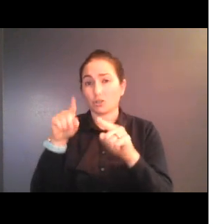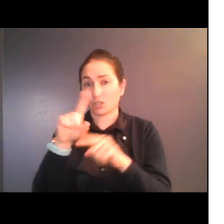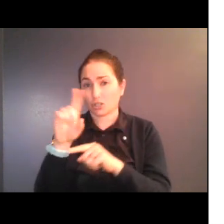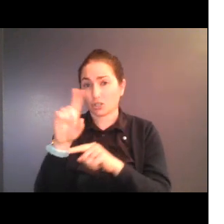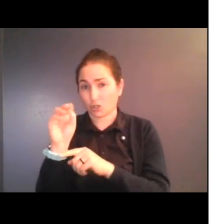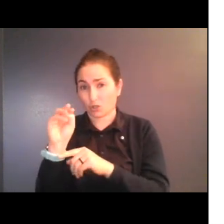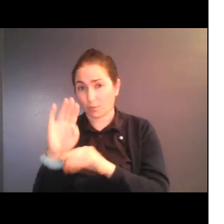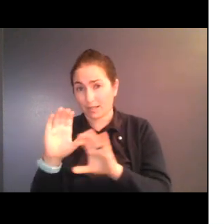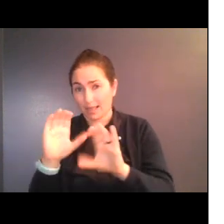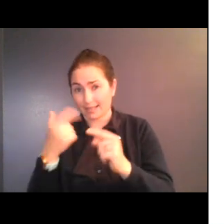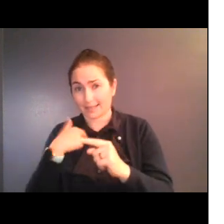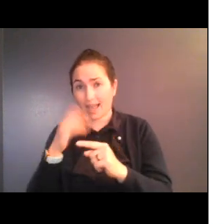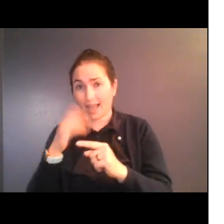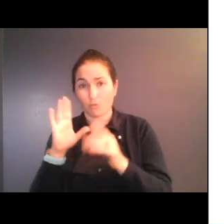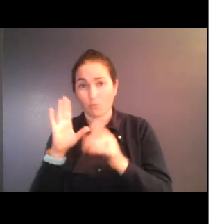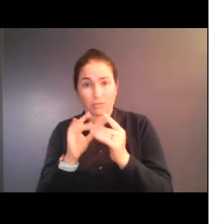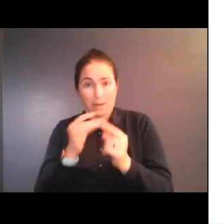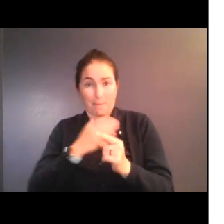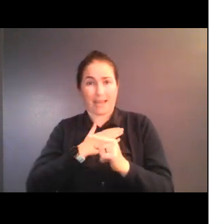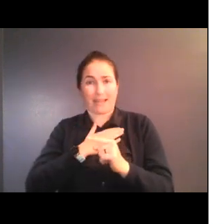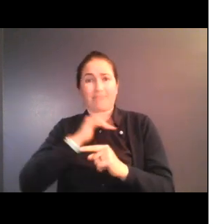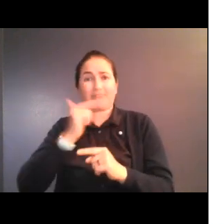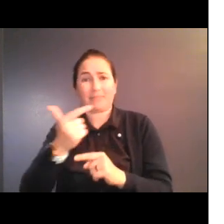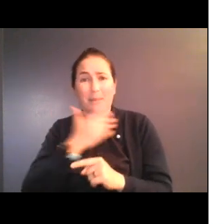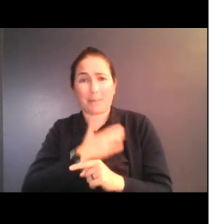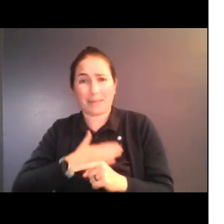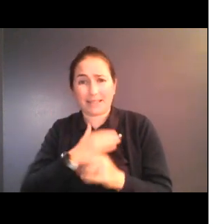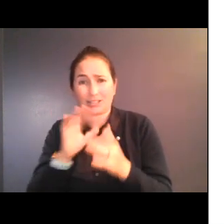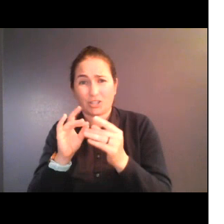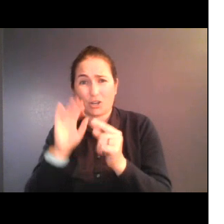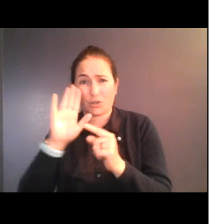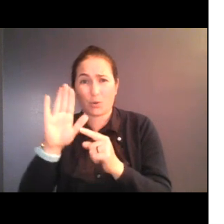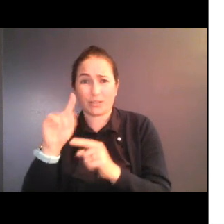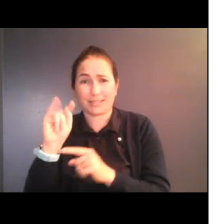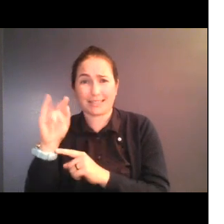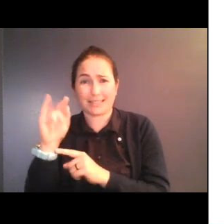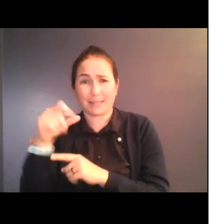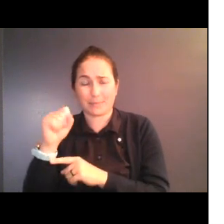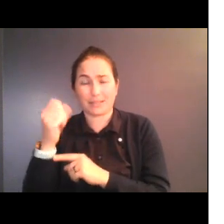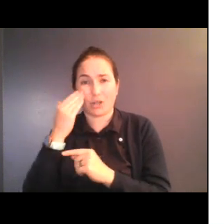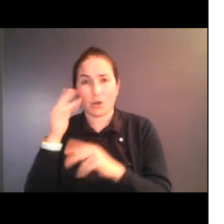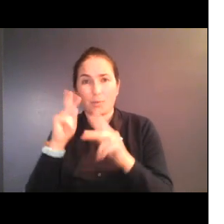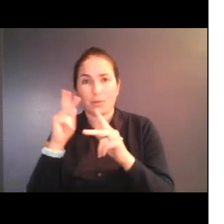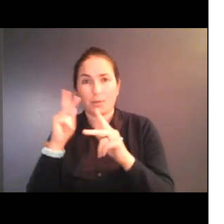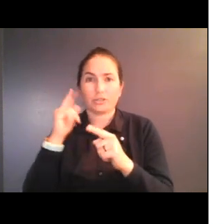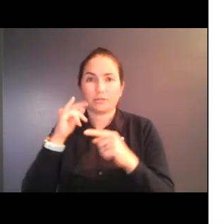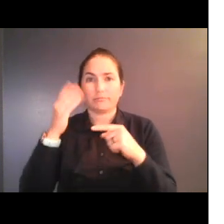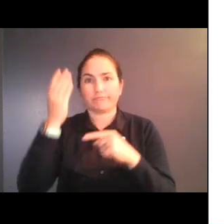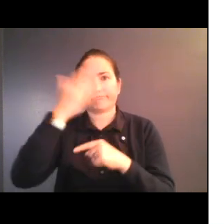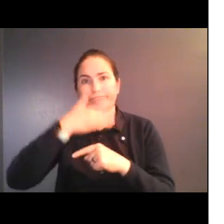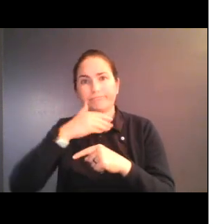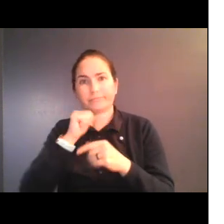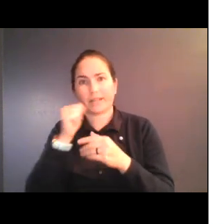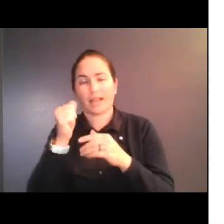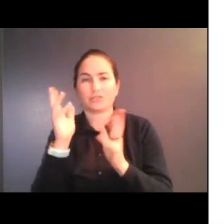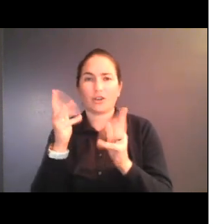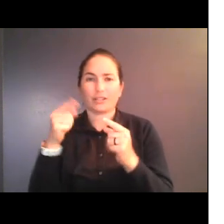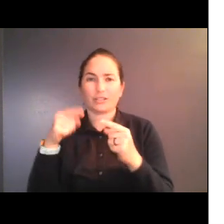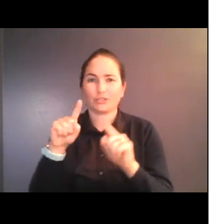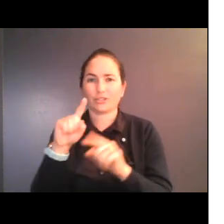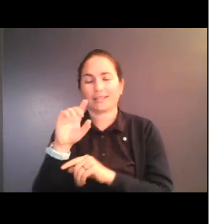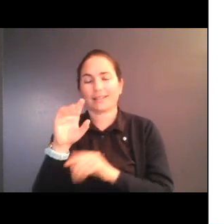all in the struggle with this right now, right? Like just blank faces staring at us all the time. So Kirby says, tip 1, in breakout rooms,